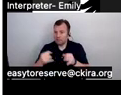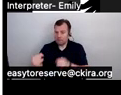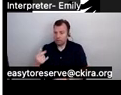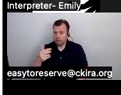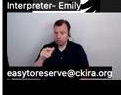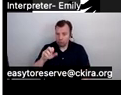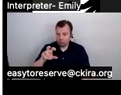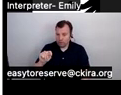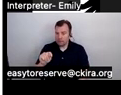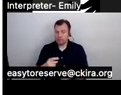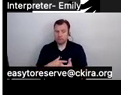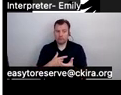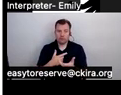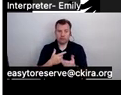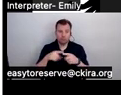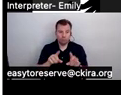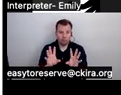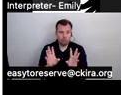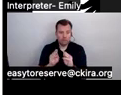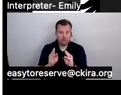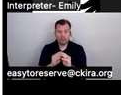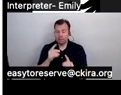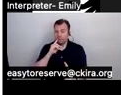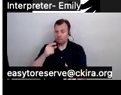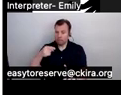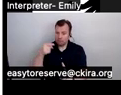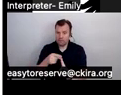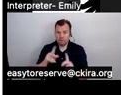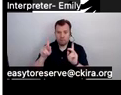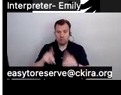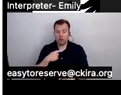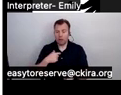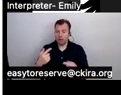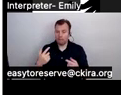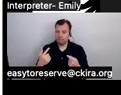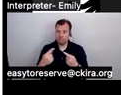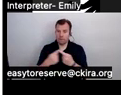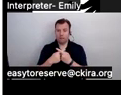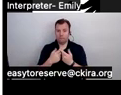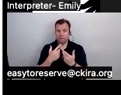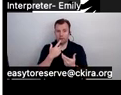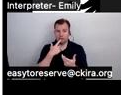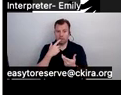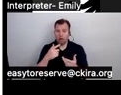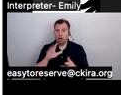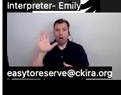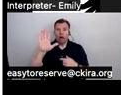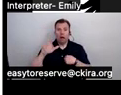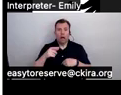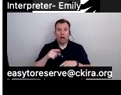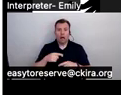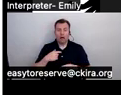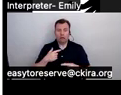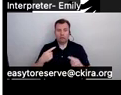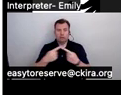At the beginning of the study section meeting, if a particular person has a conflict for a grant, they have to leave the room. The chair of